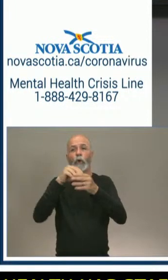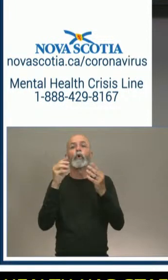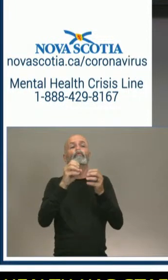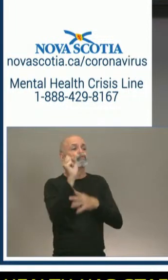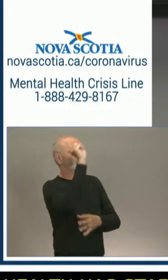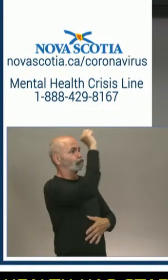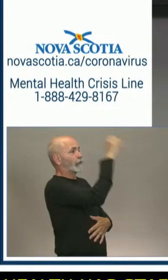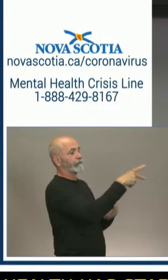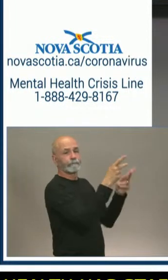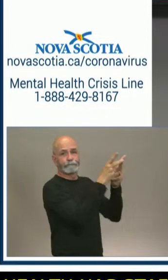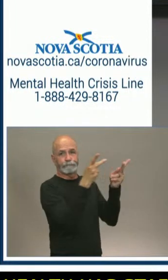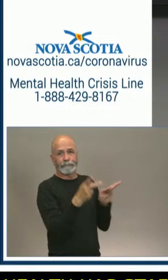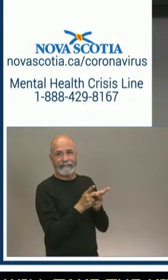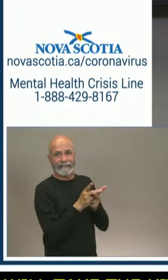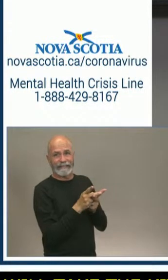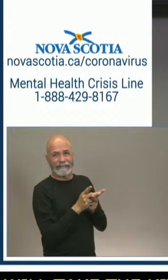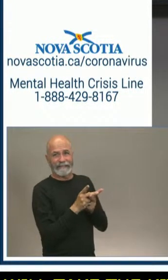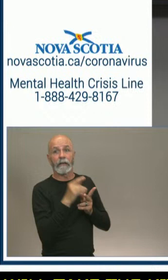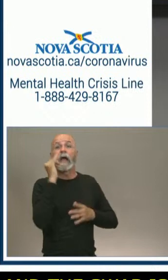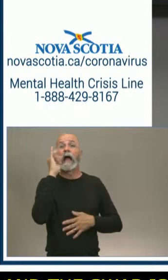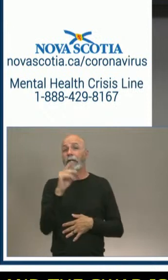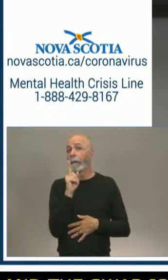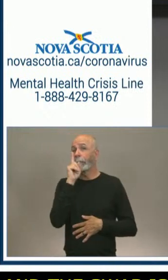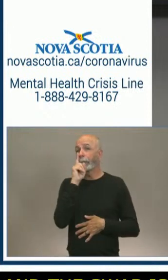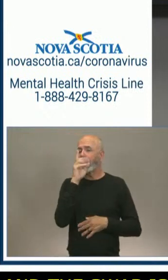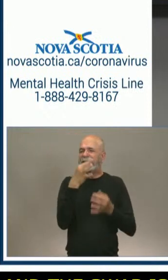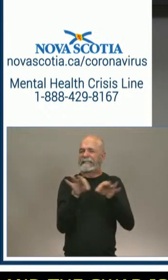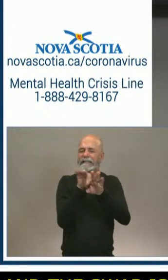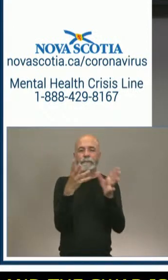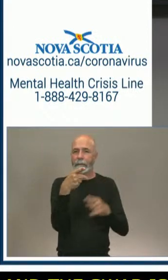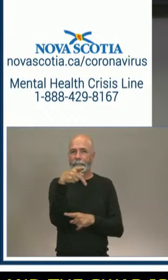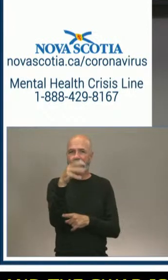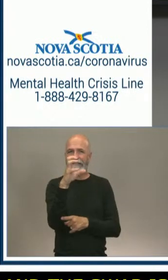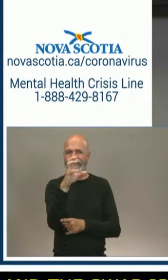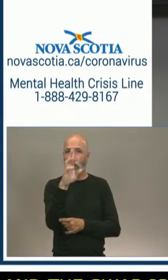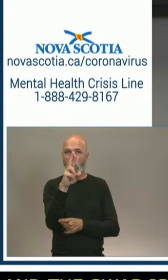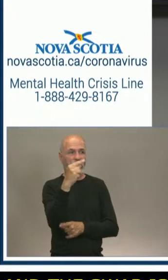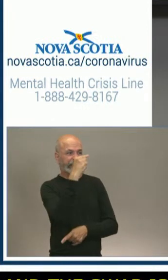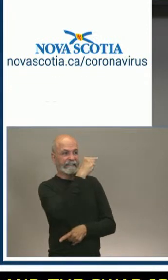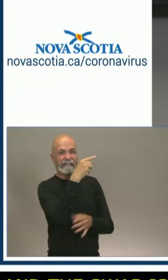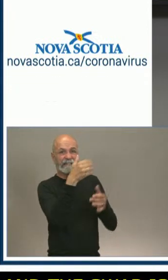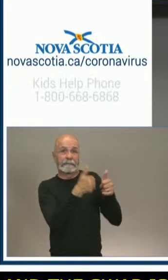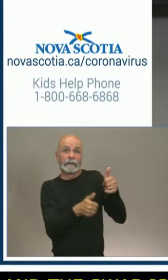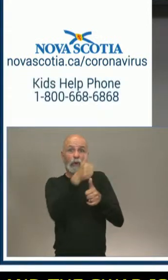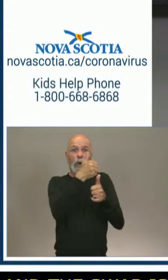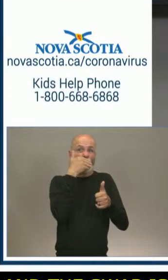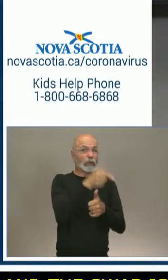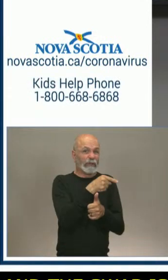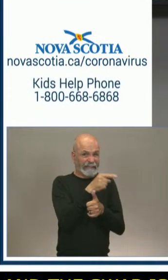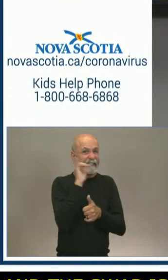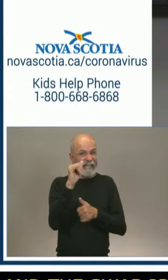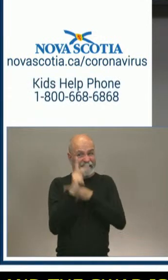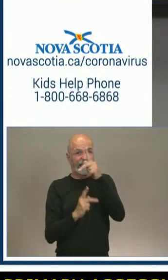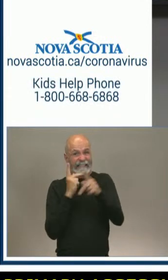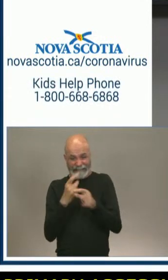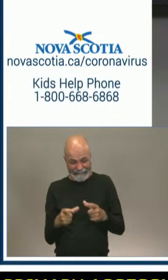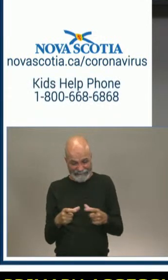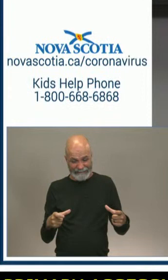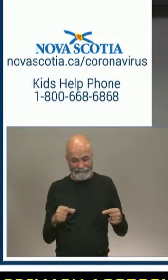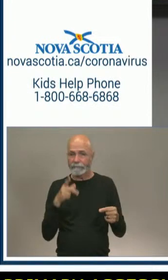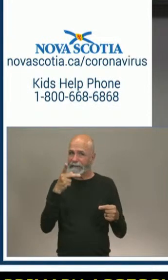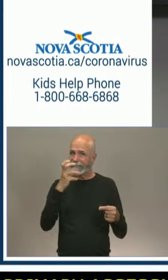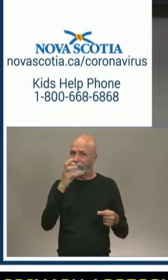to clarify that these tests are PCR tests like those used in our primary assessment centers, and travelers will get their results within